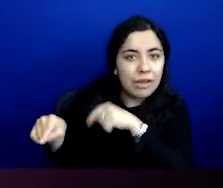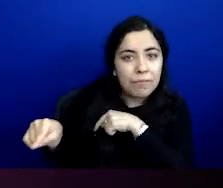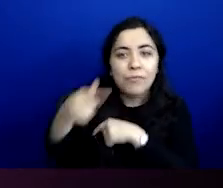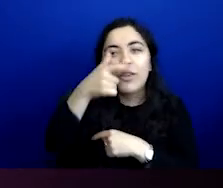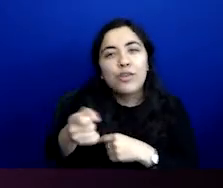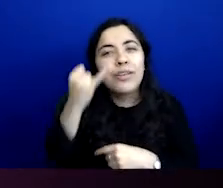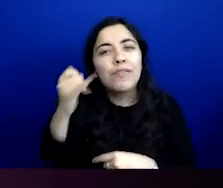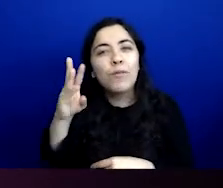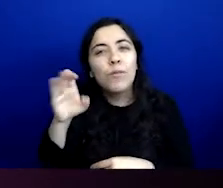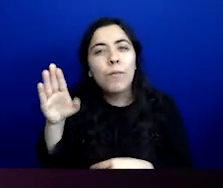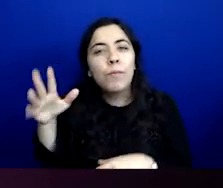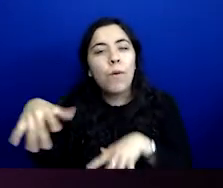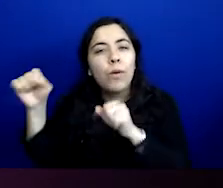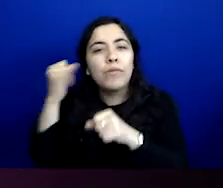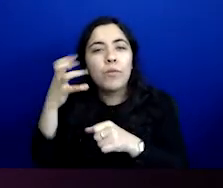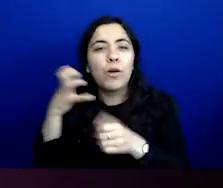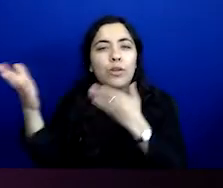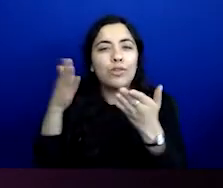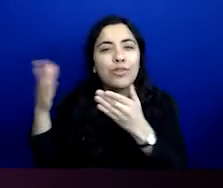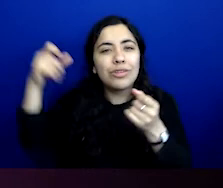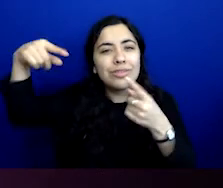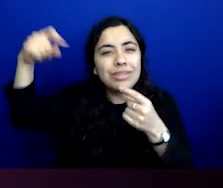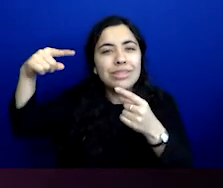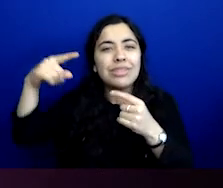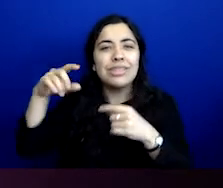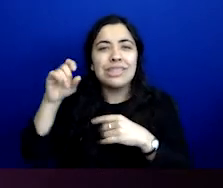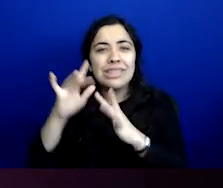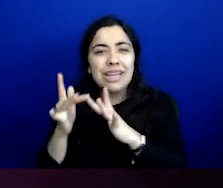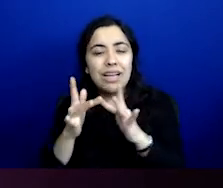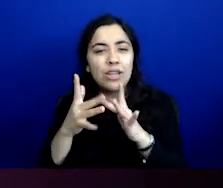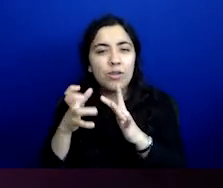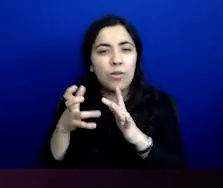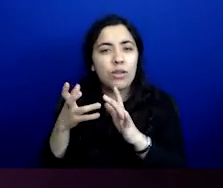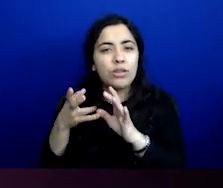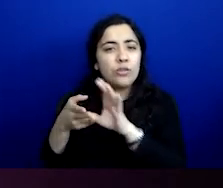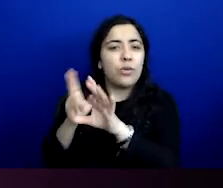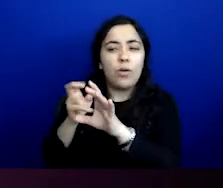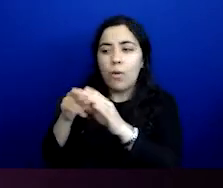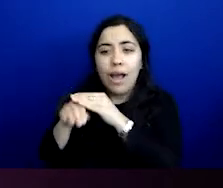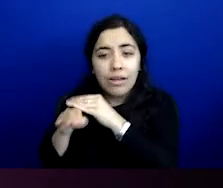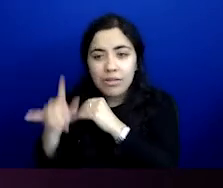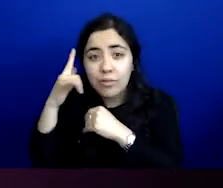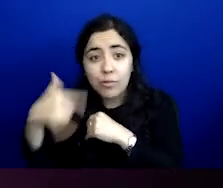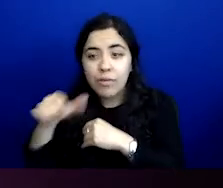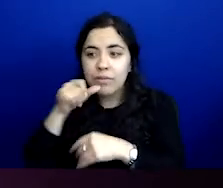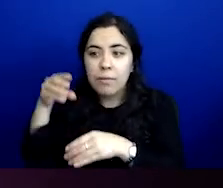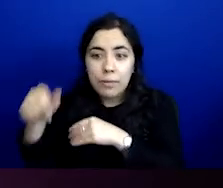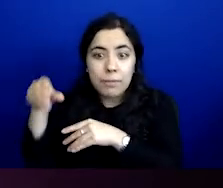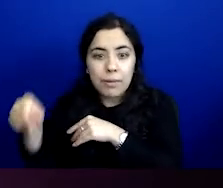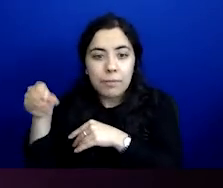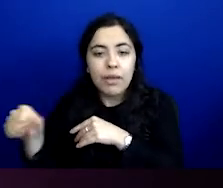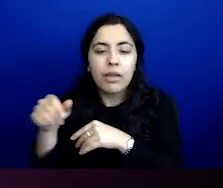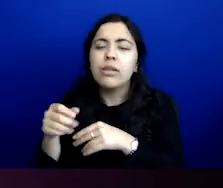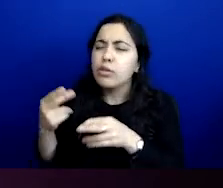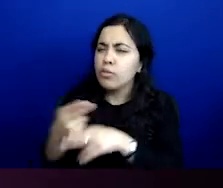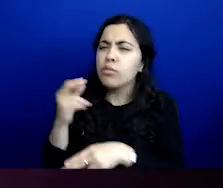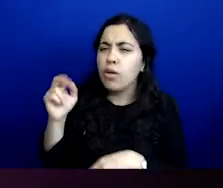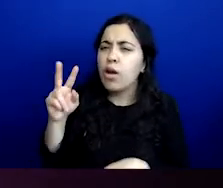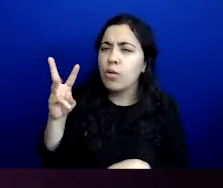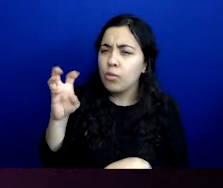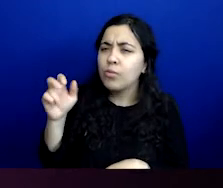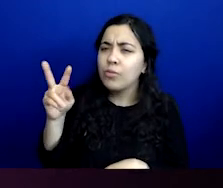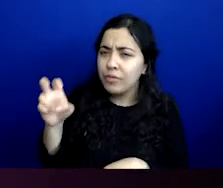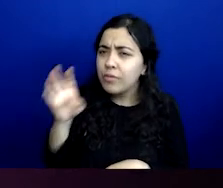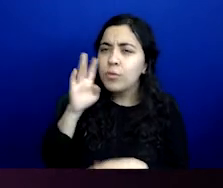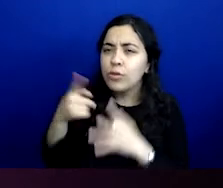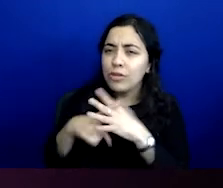want to serve a static site, and you want to just deploy it, and you want to access it, forever and not have to pay hosting? You could use something like Arweave, and you're starting